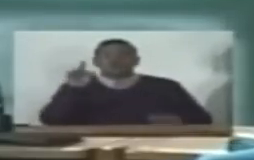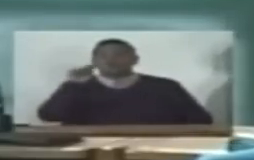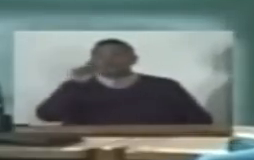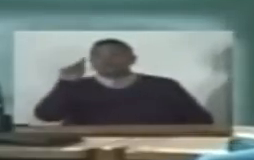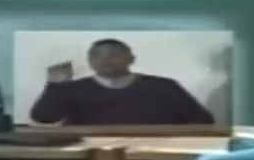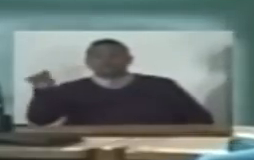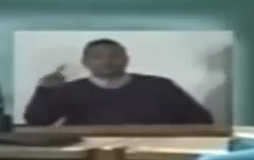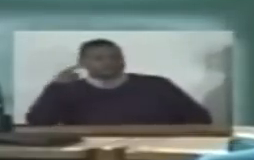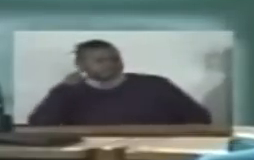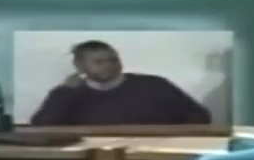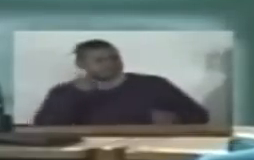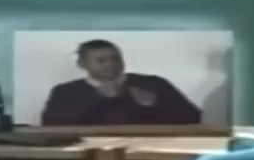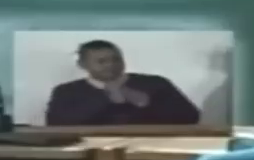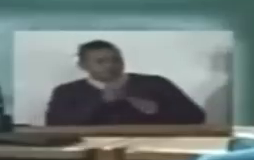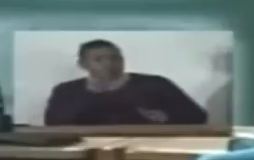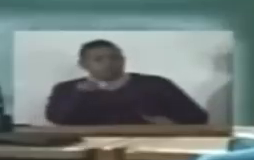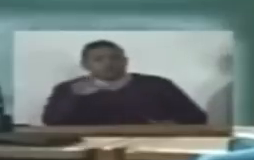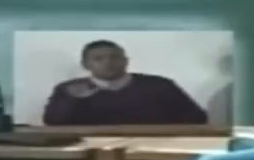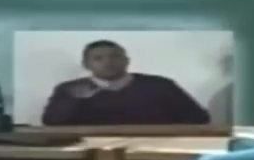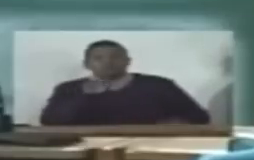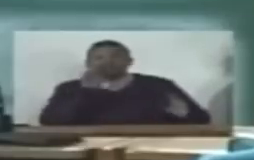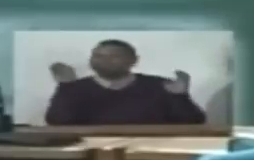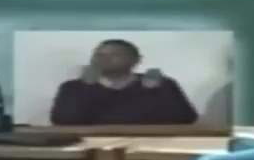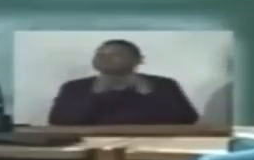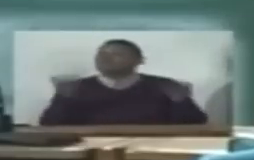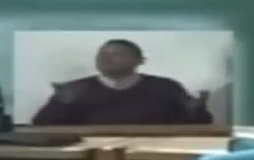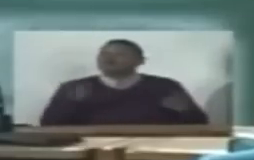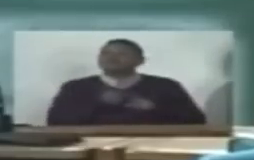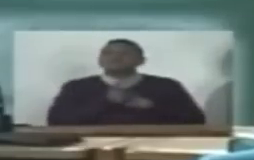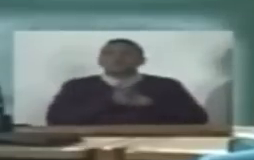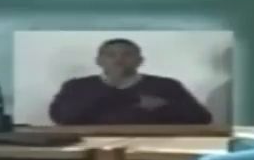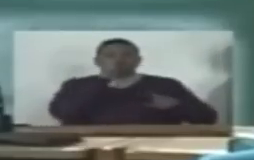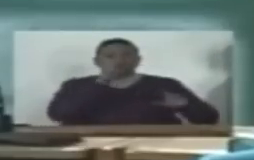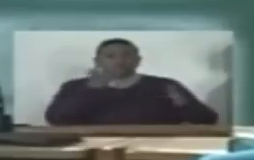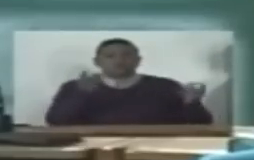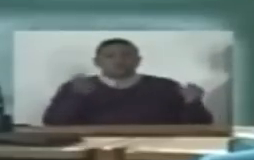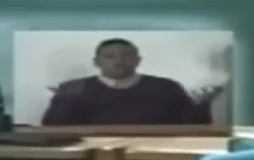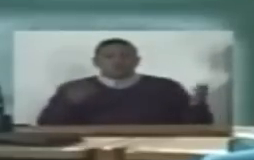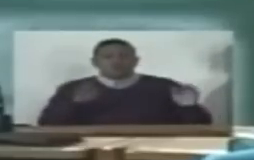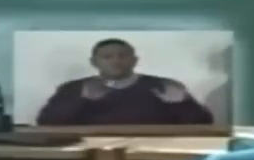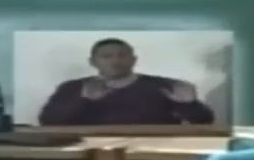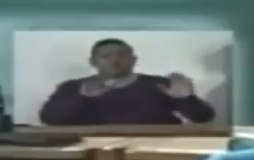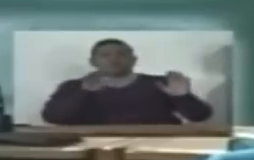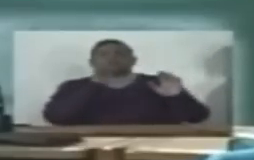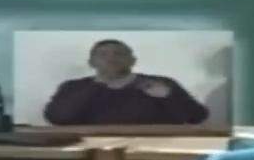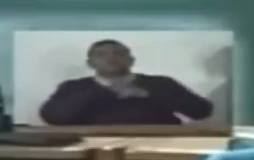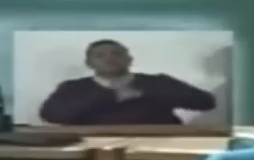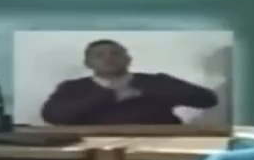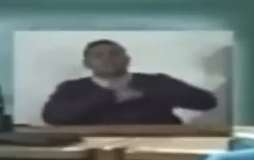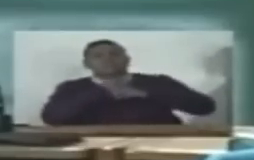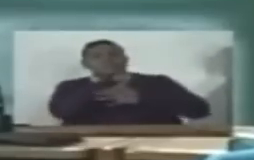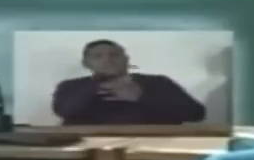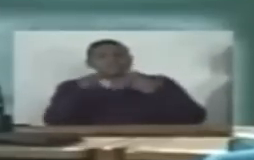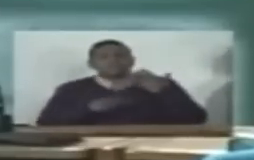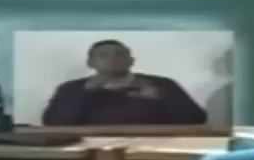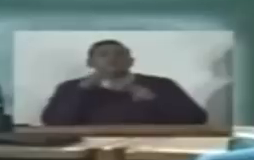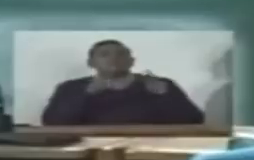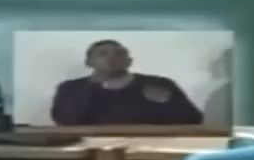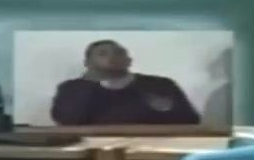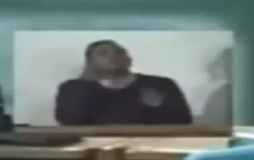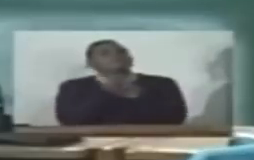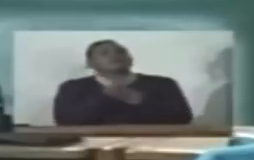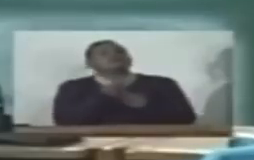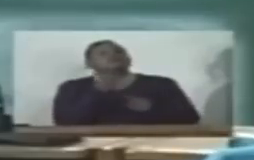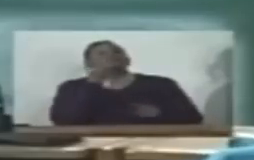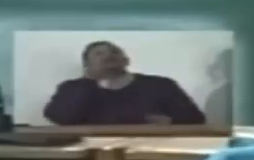are to adhere. Further, it seeks to bolster the protective measures for persons who are affected by the terms of a